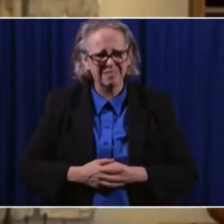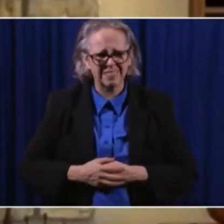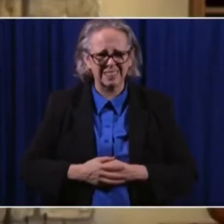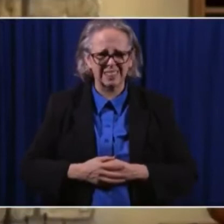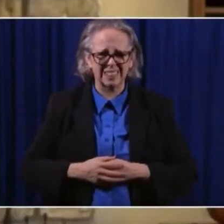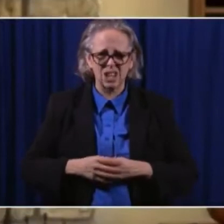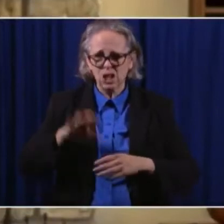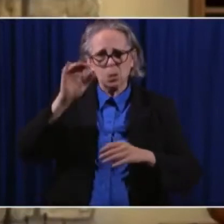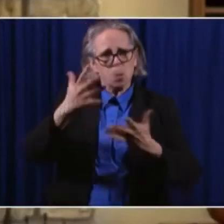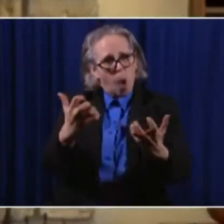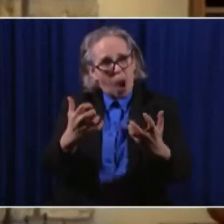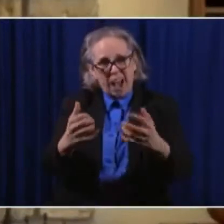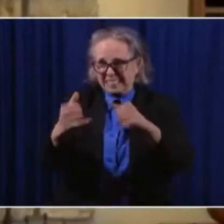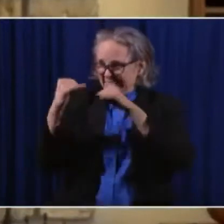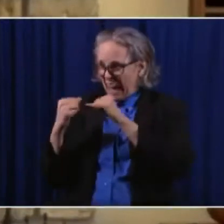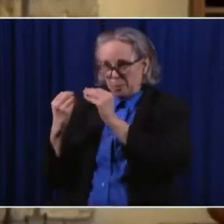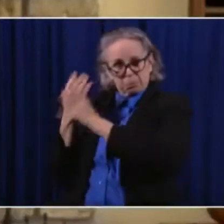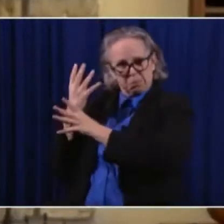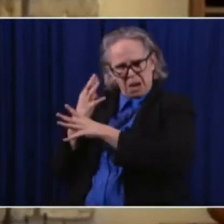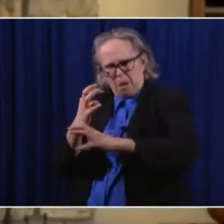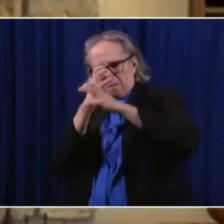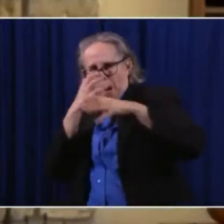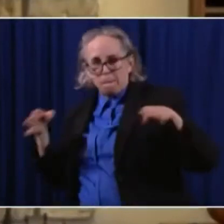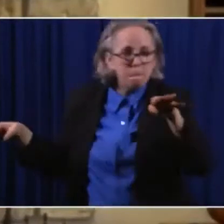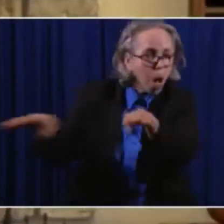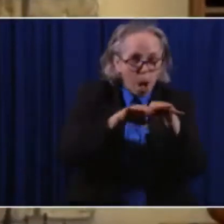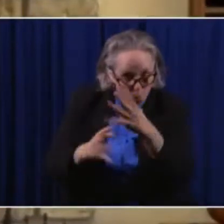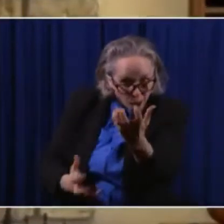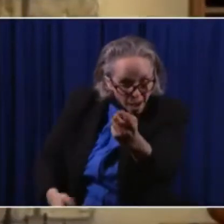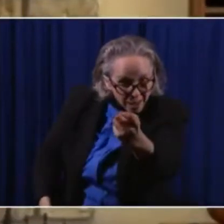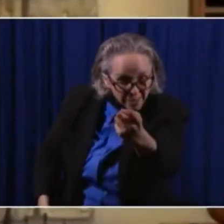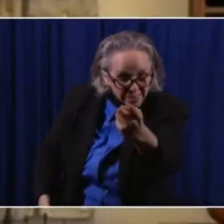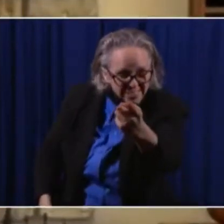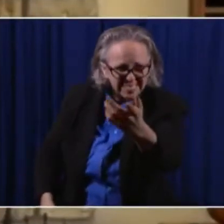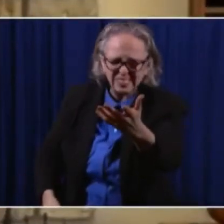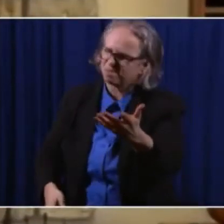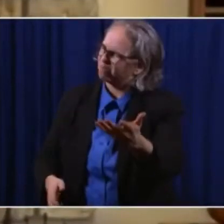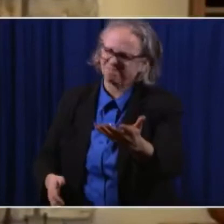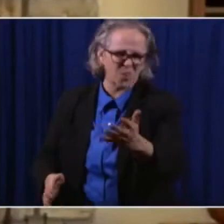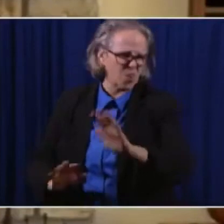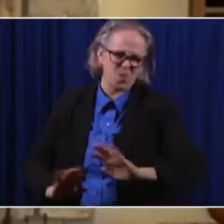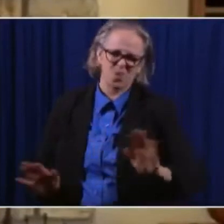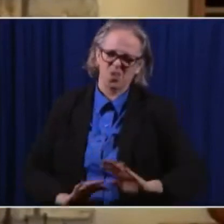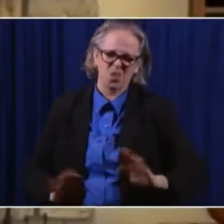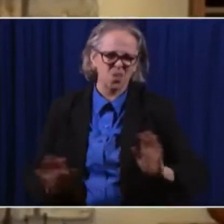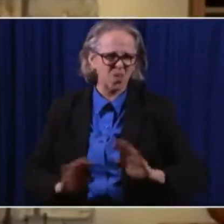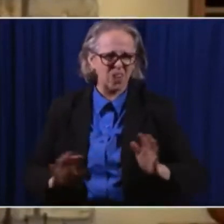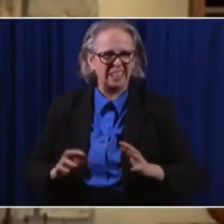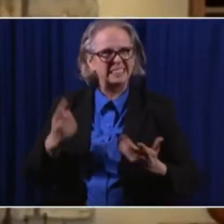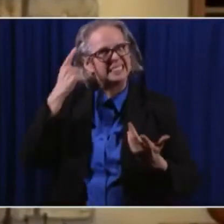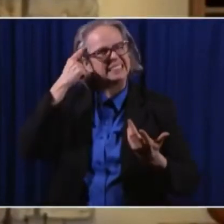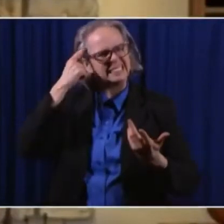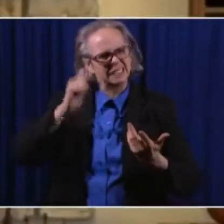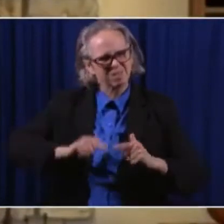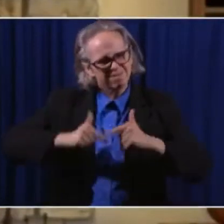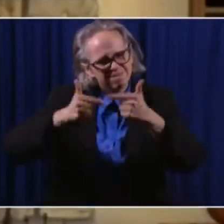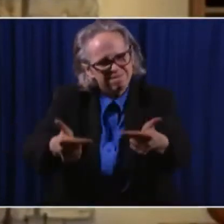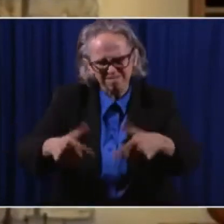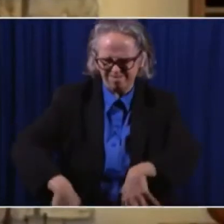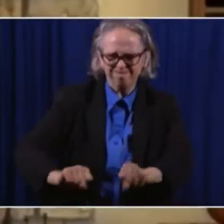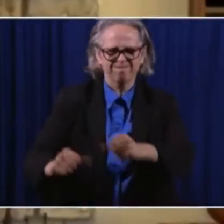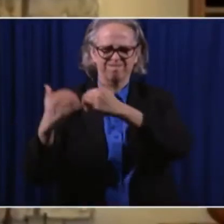say 20%, 25%, we're going to have a significant impact. And you couple that with